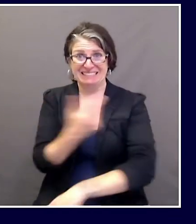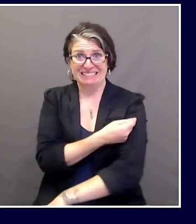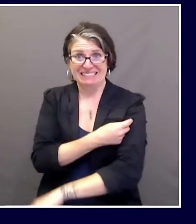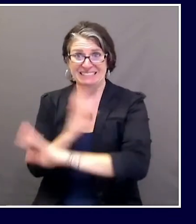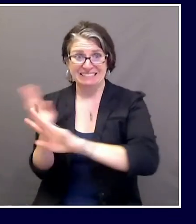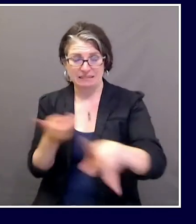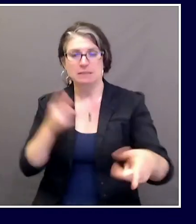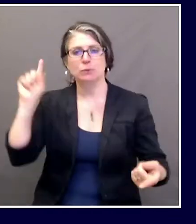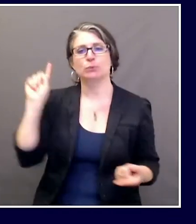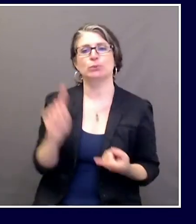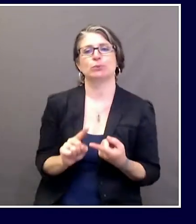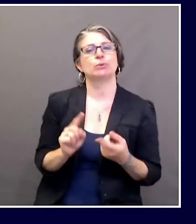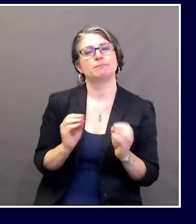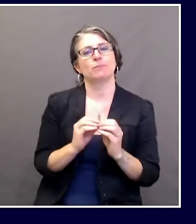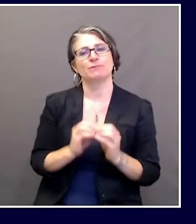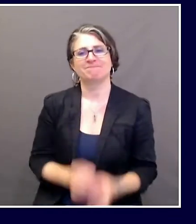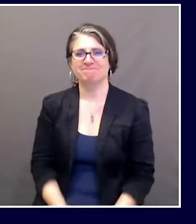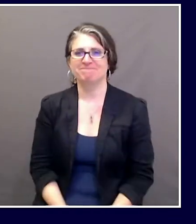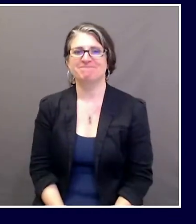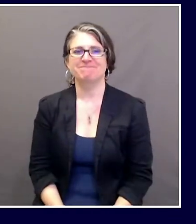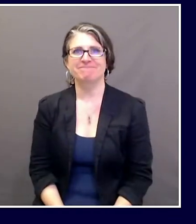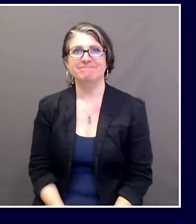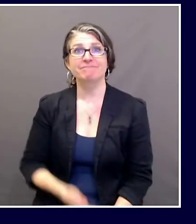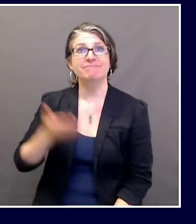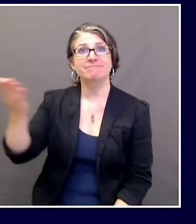Let me turn to Patrick Whittle next.